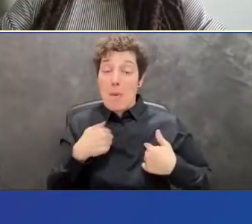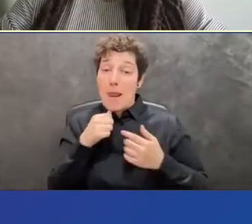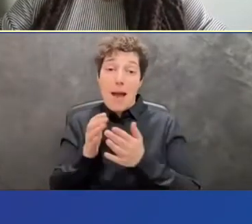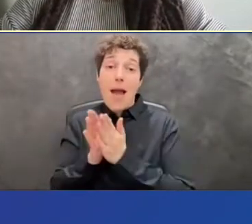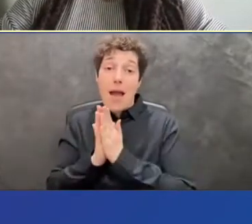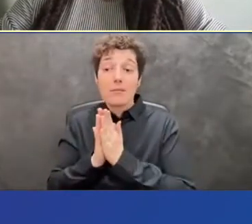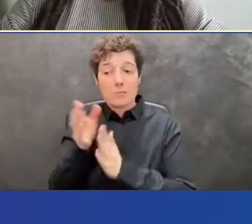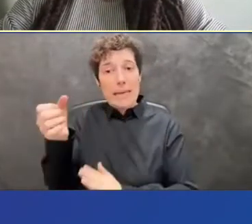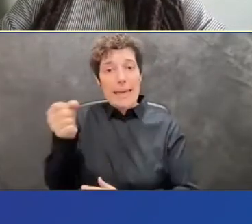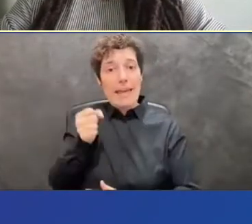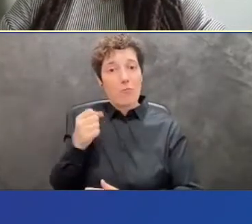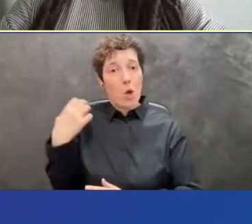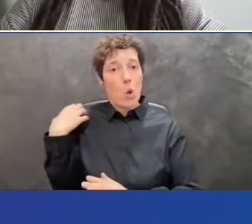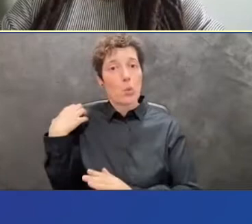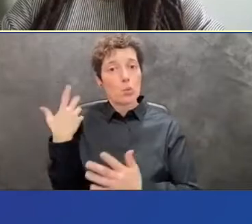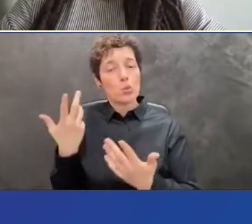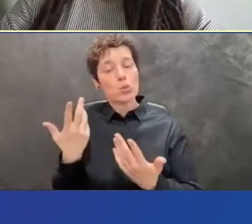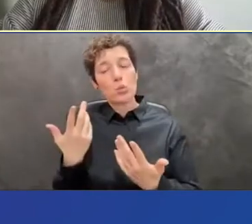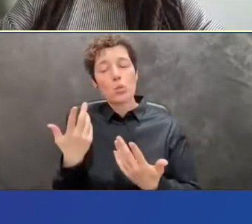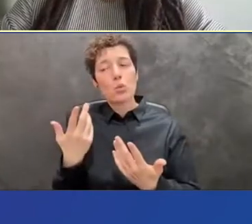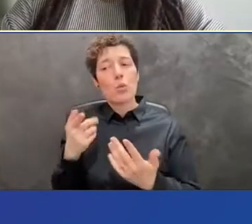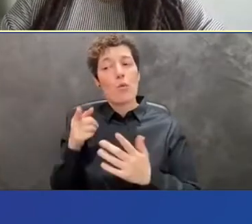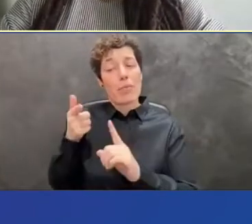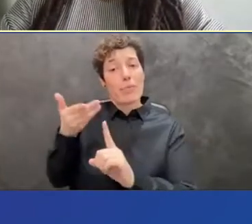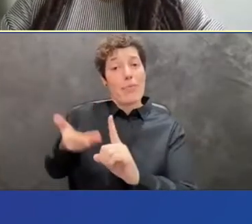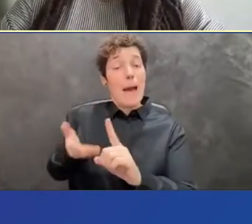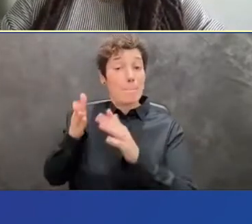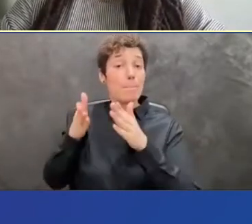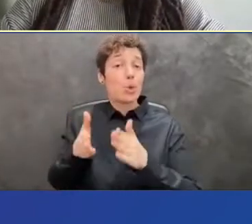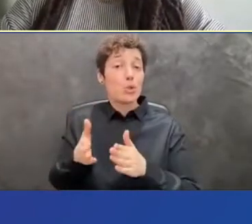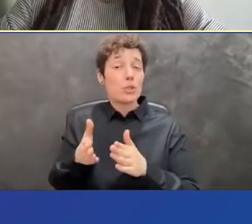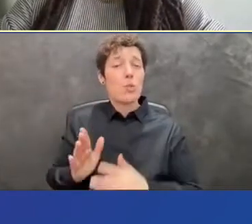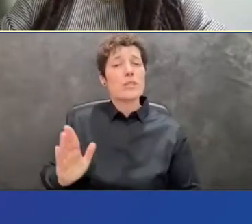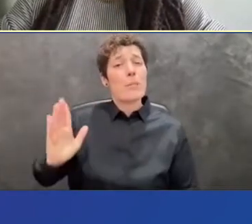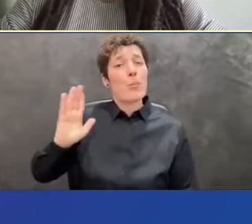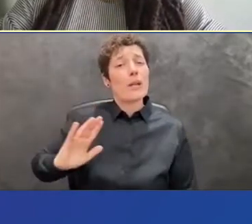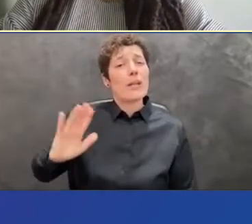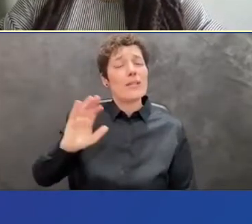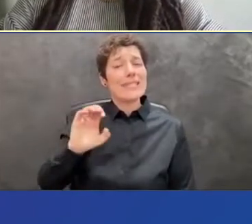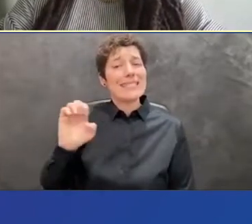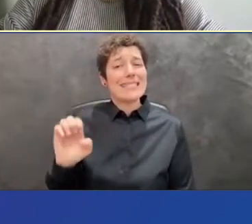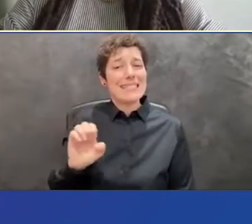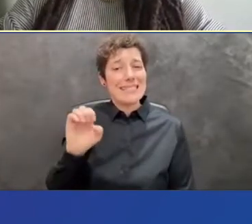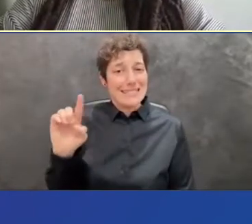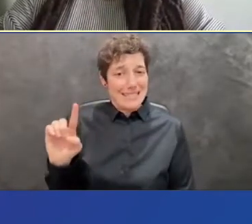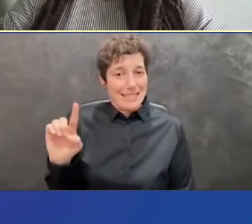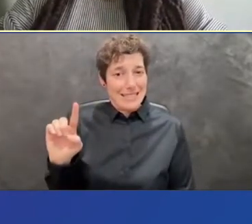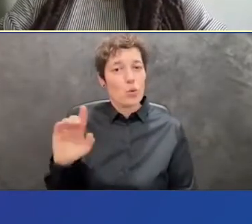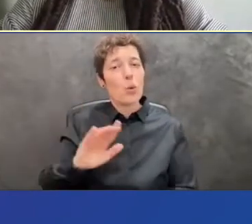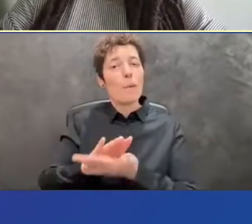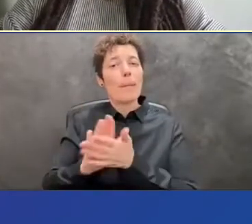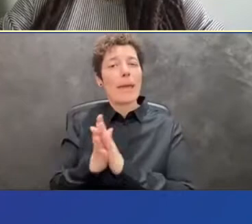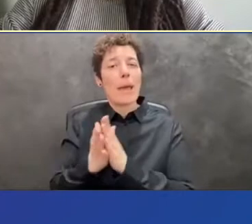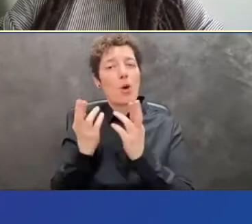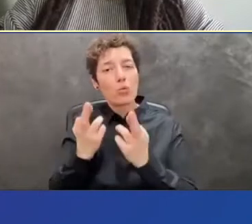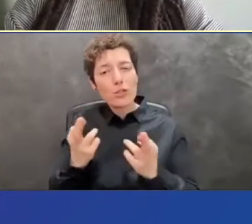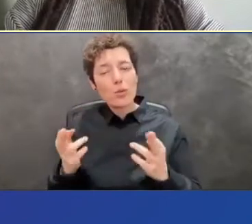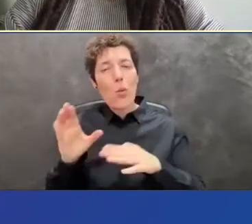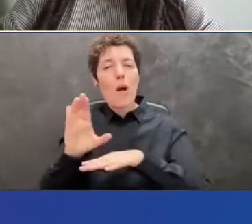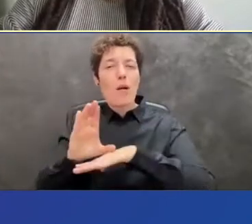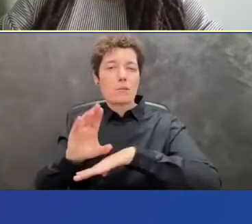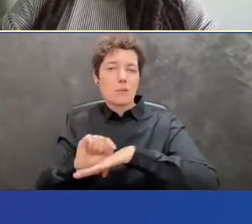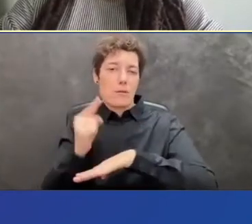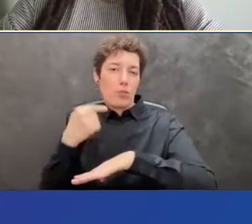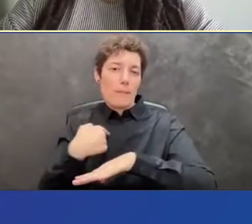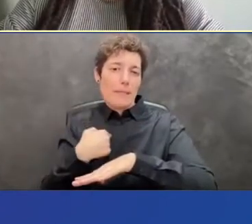And, you know, it was a previous ED who was, you know, a resource and consultant to me. And particularly as a first-time